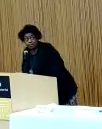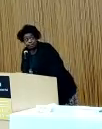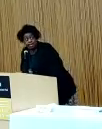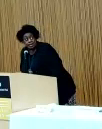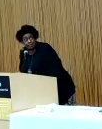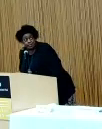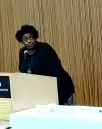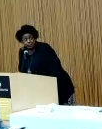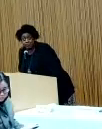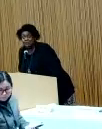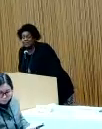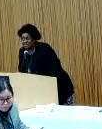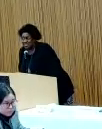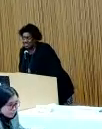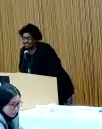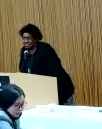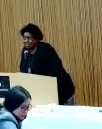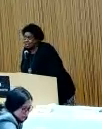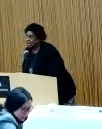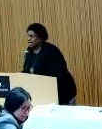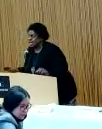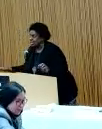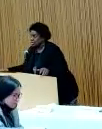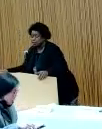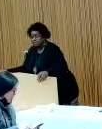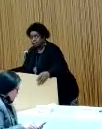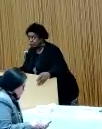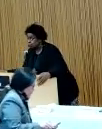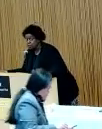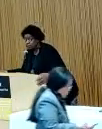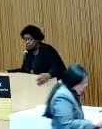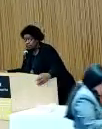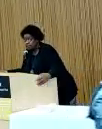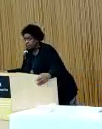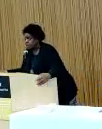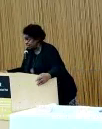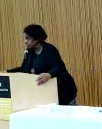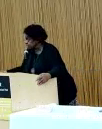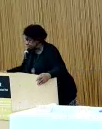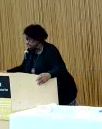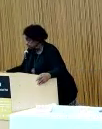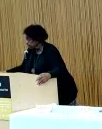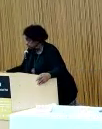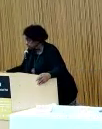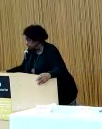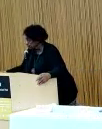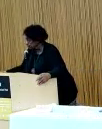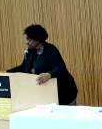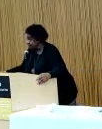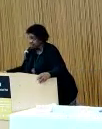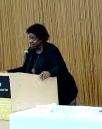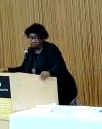cat people do I have in this room yeah and and guess what dog people have bias against cat